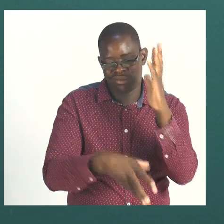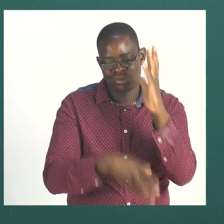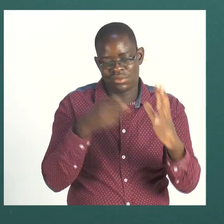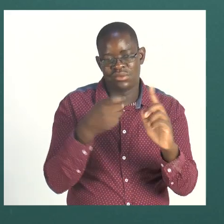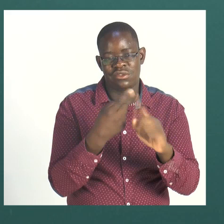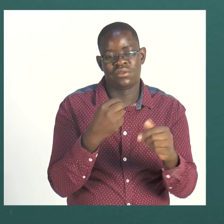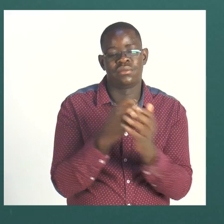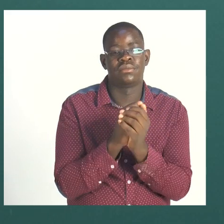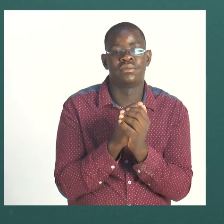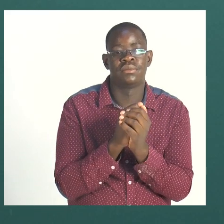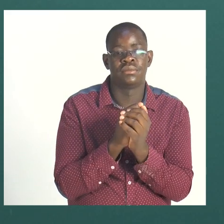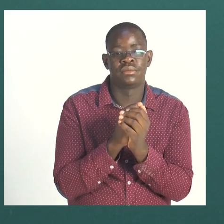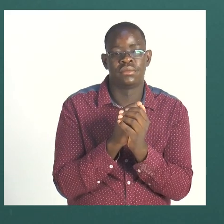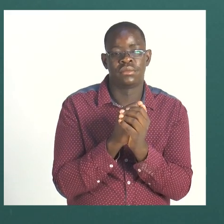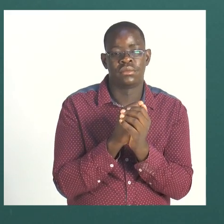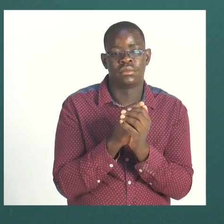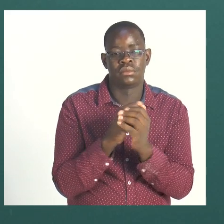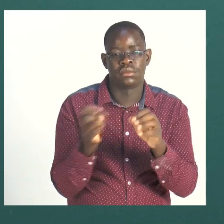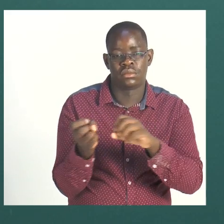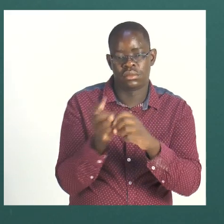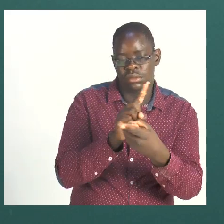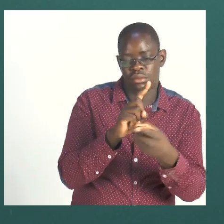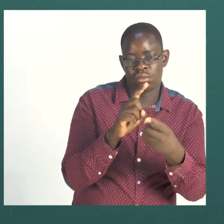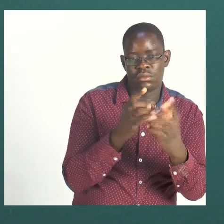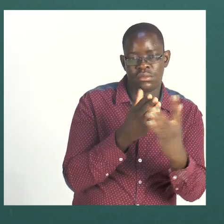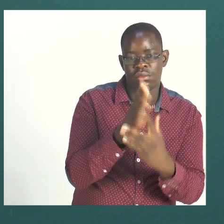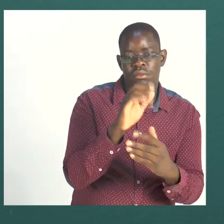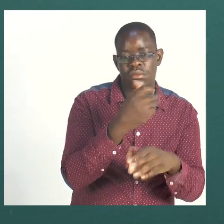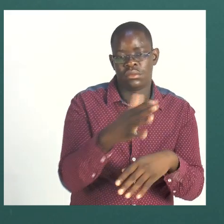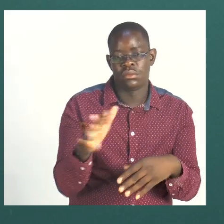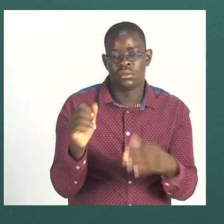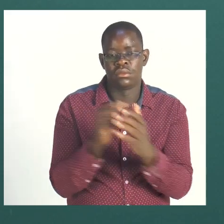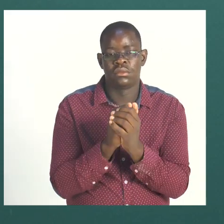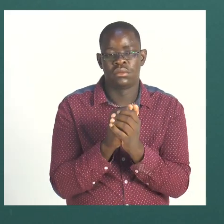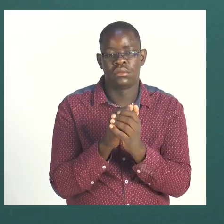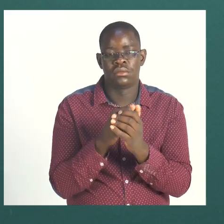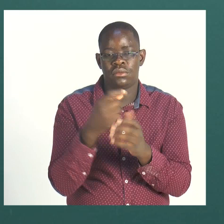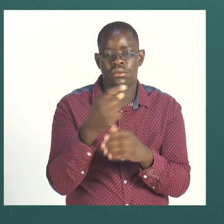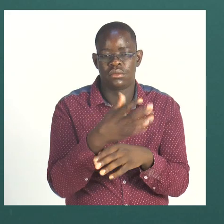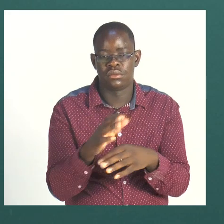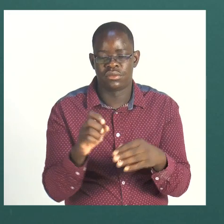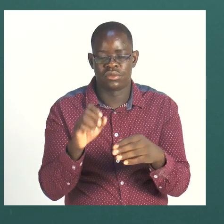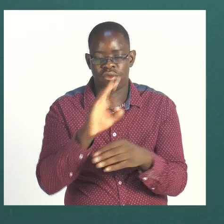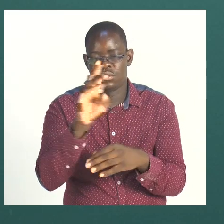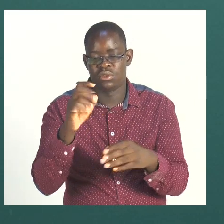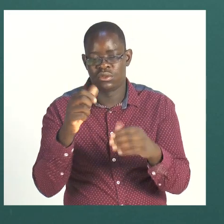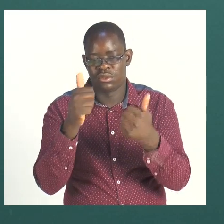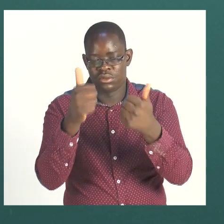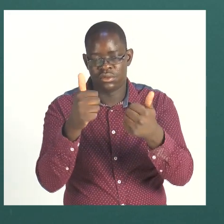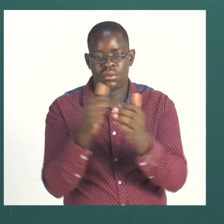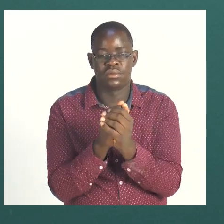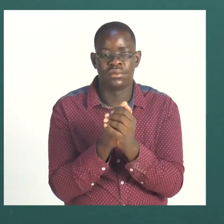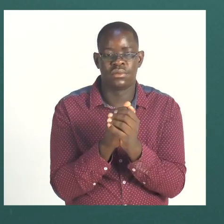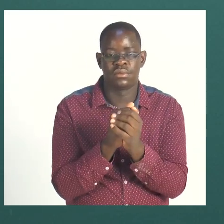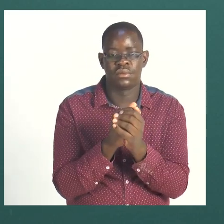stubborn roots and stumps. In swamp areas, excess water is drained. The soil can then be fertilized.